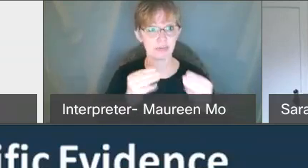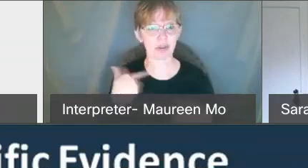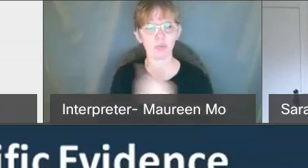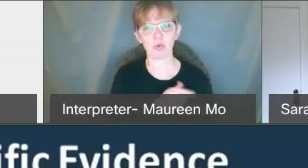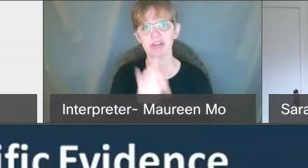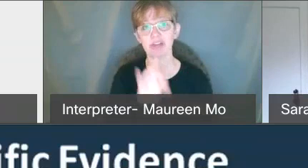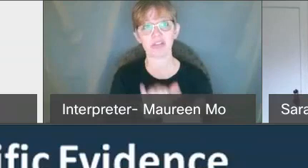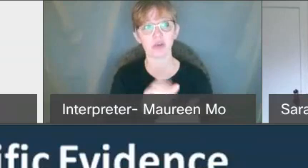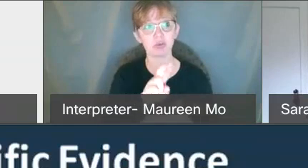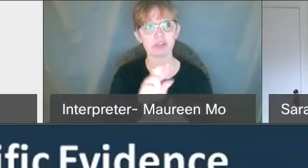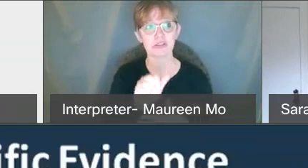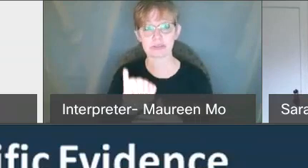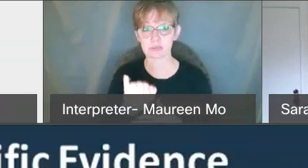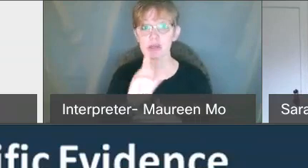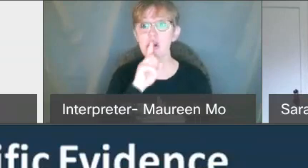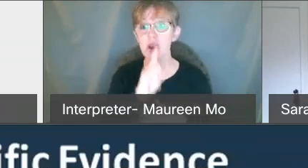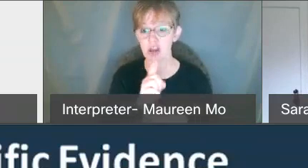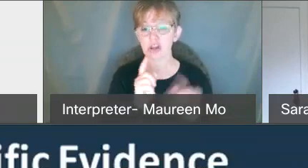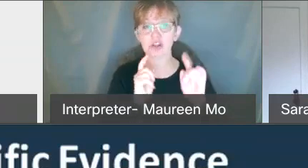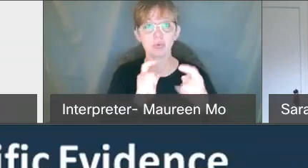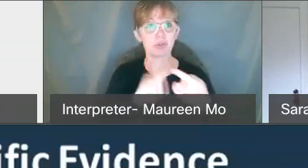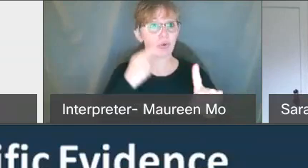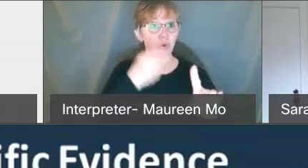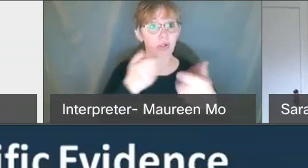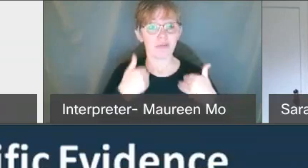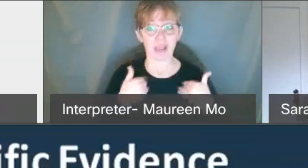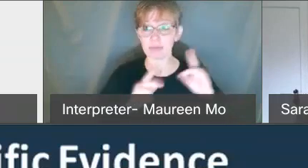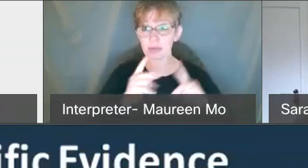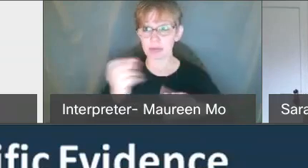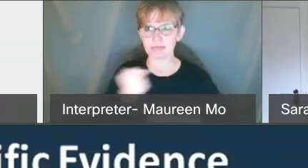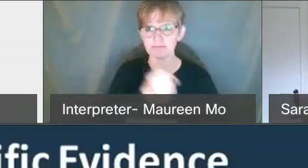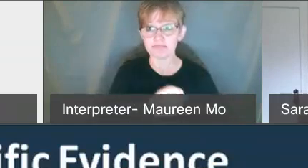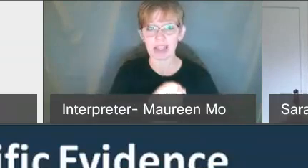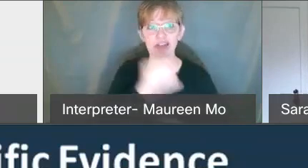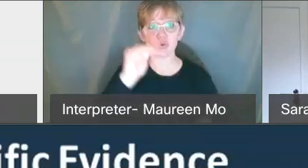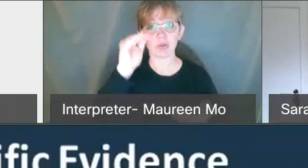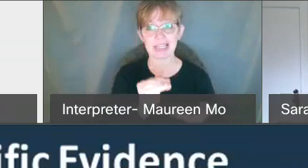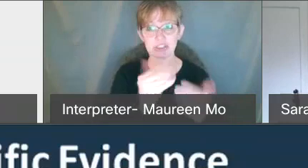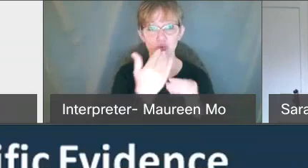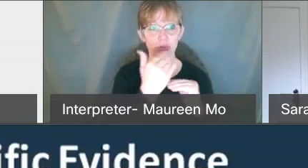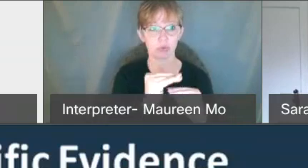are contributing to the goals of getting individuals into the least restrictive environment possible.